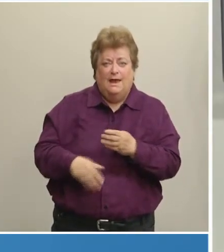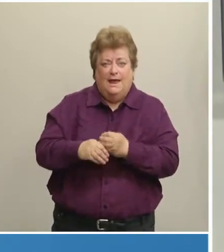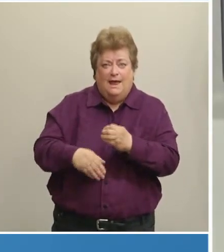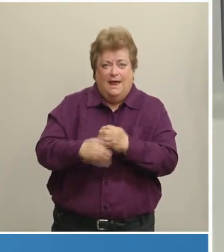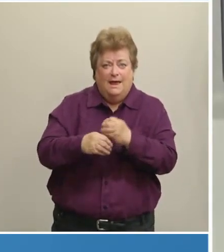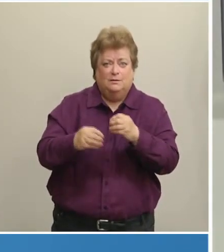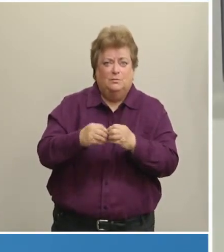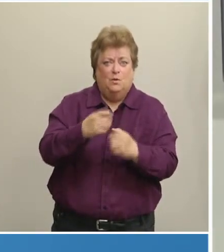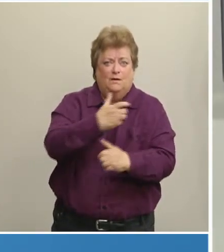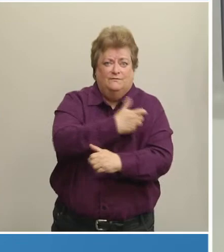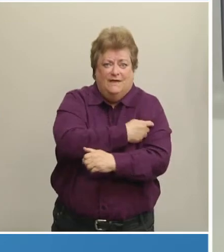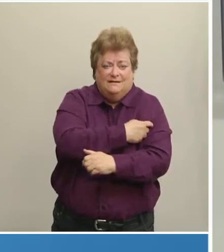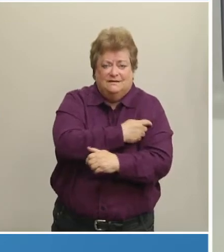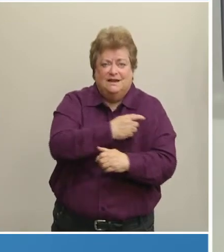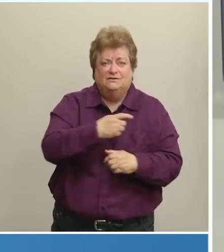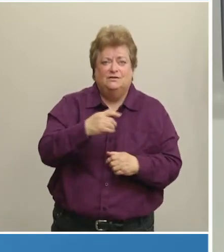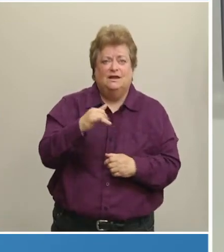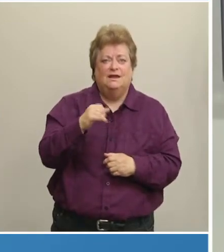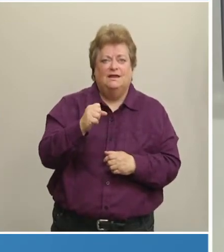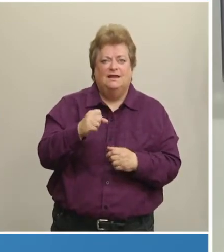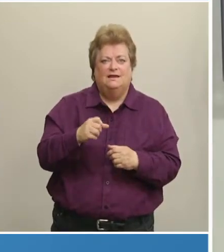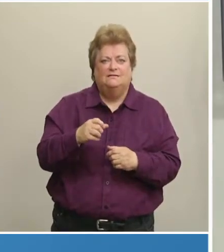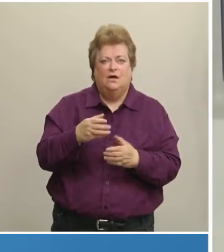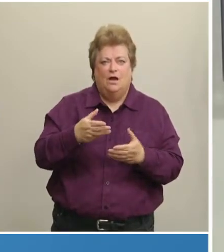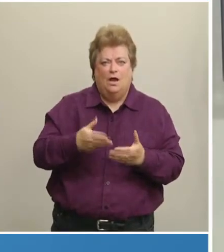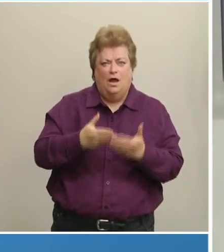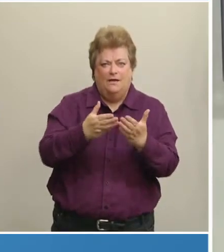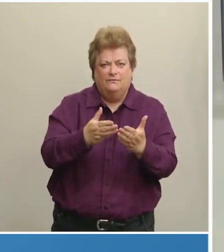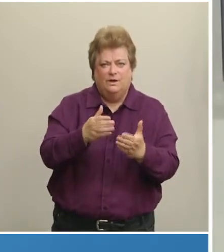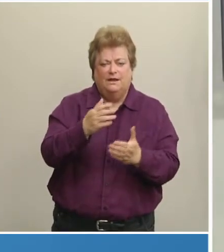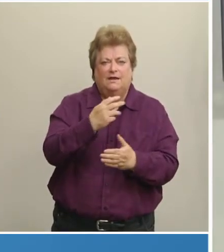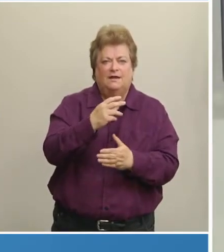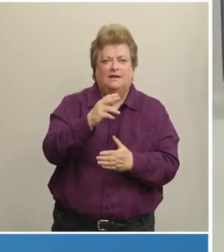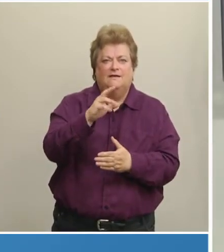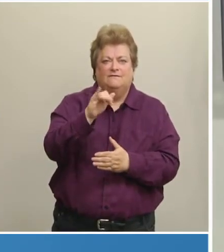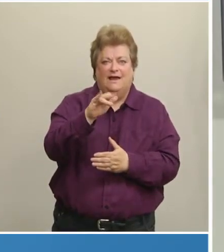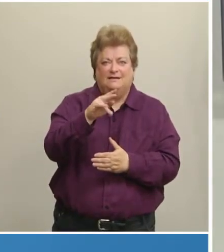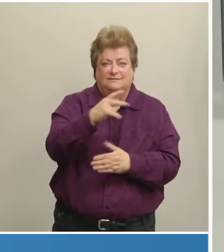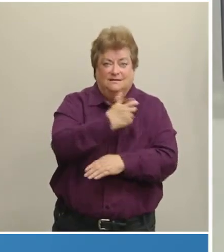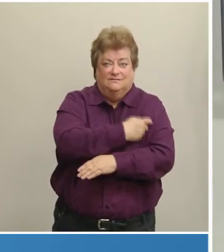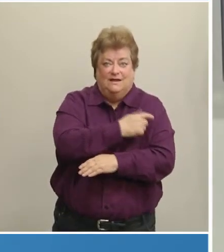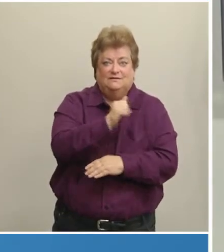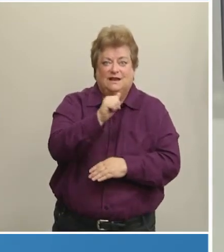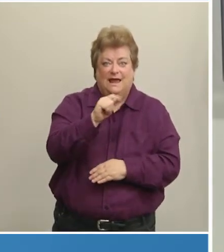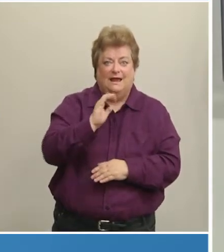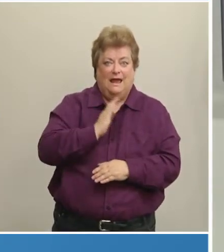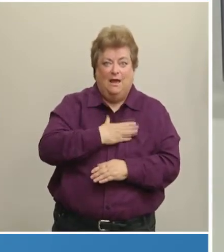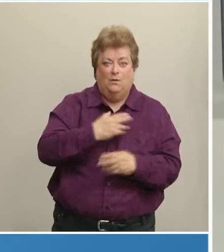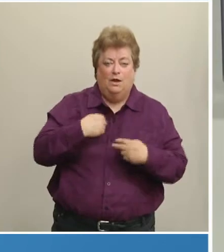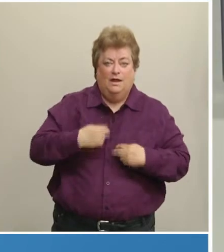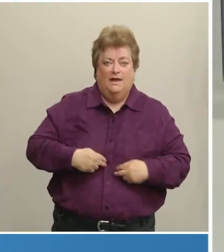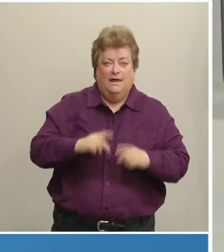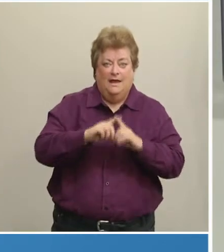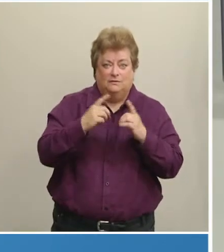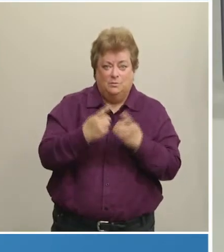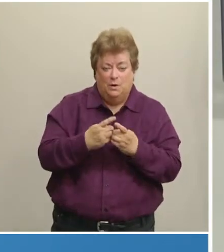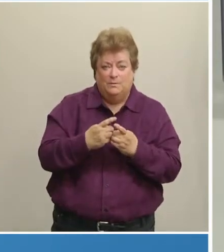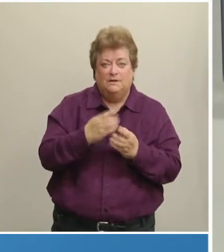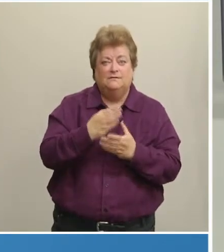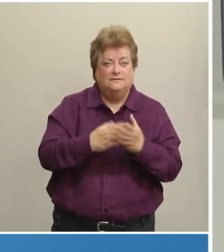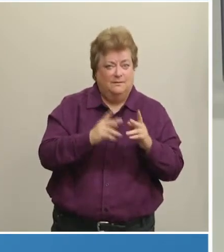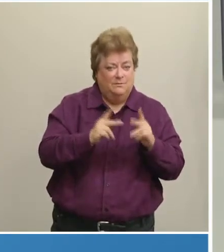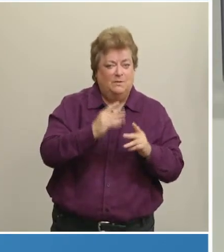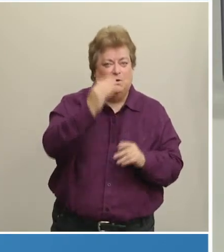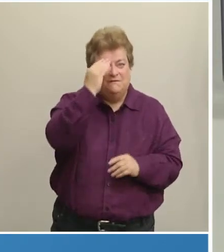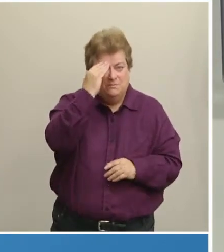opportunities includes offering COVID-19 vaccine at our health department, a place that is both familiar and convenient